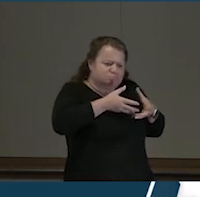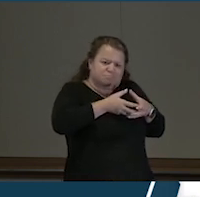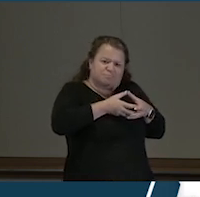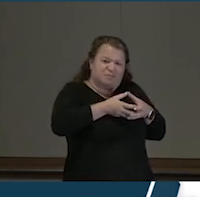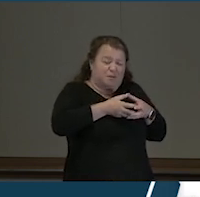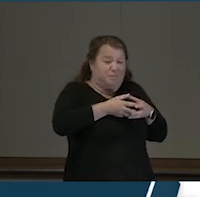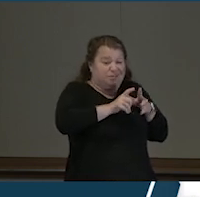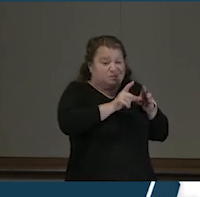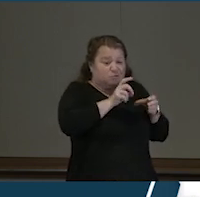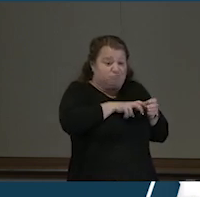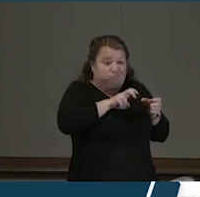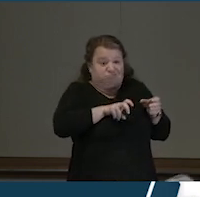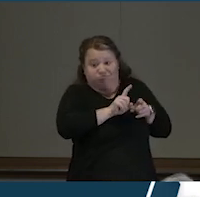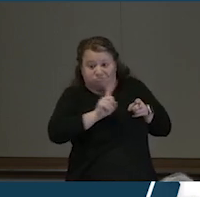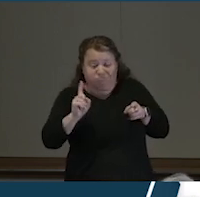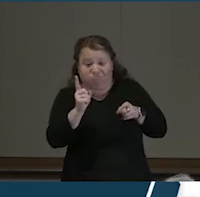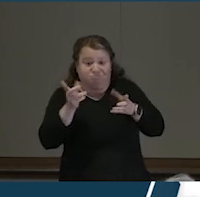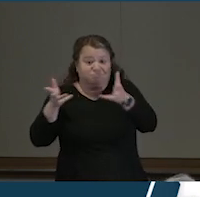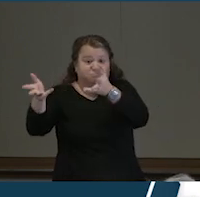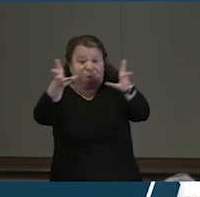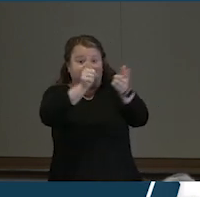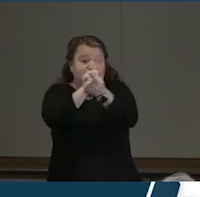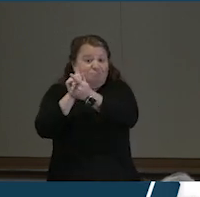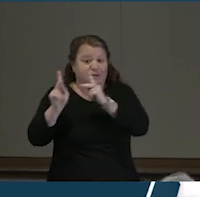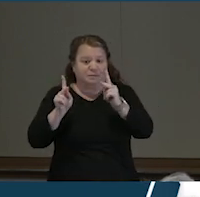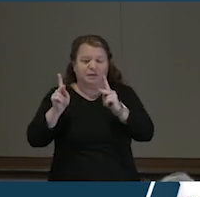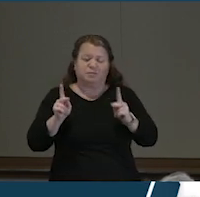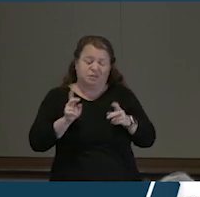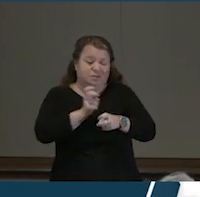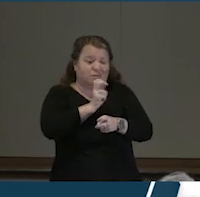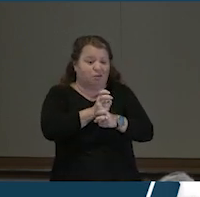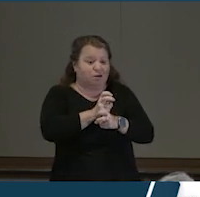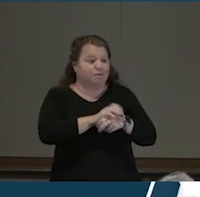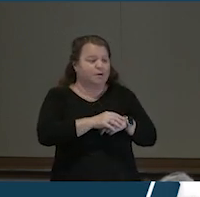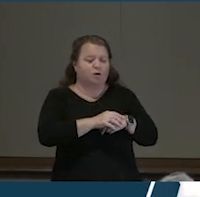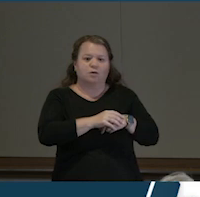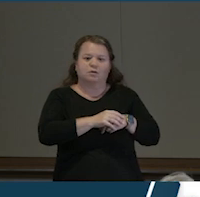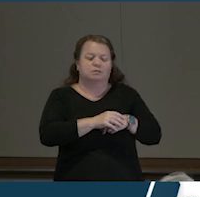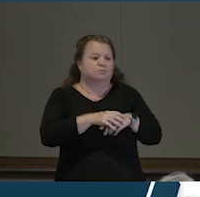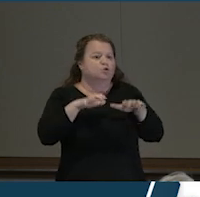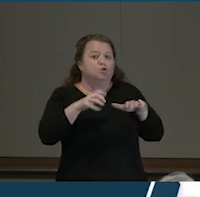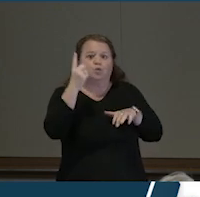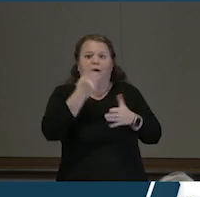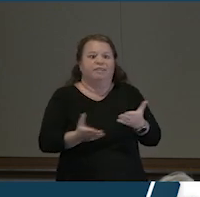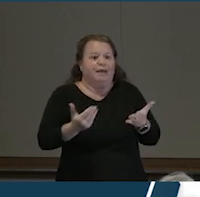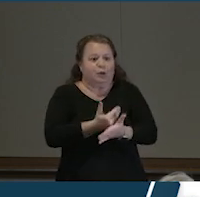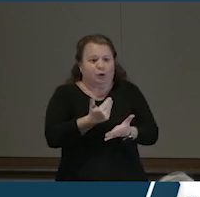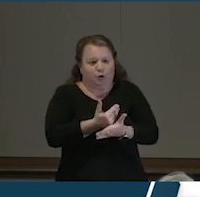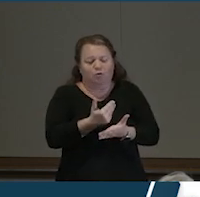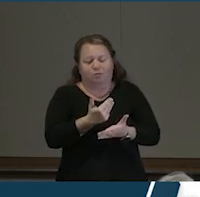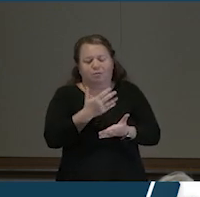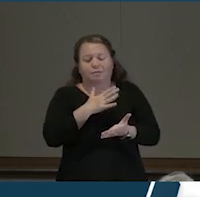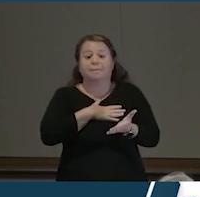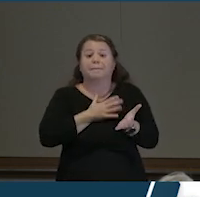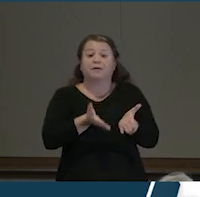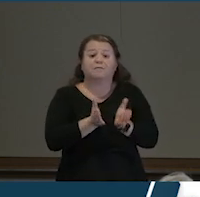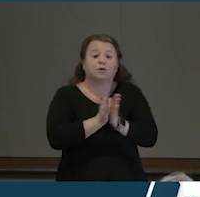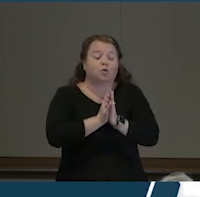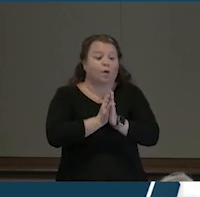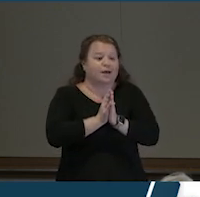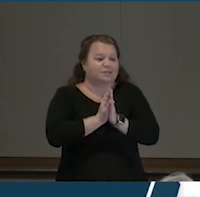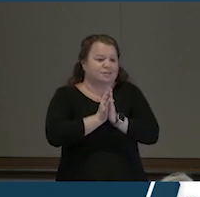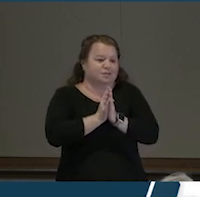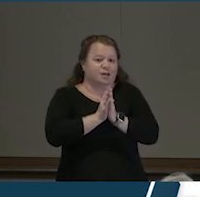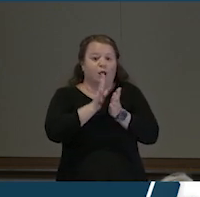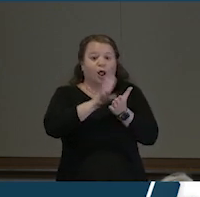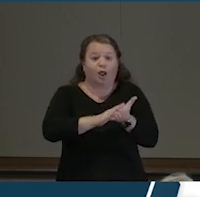step outside the box. But if you just do one thing new. So I ask you all to get to know at least